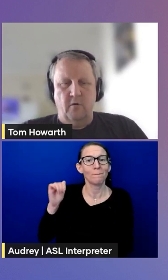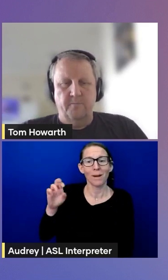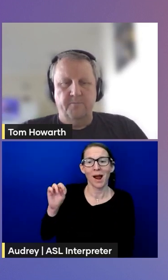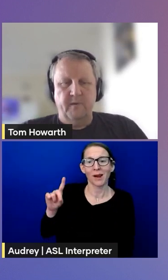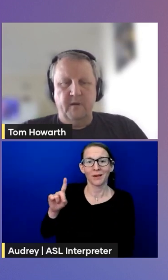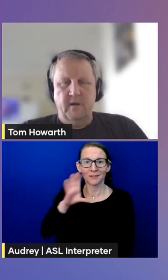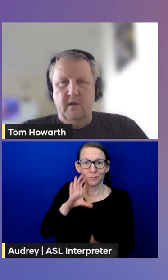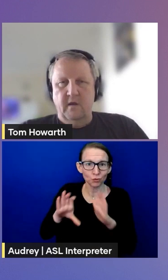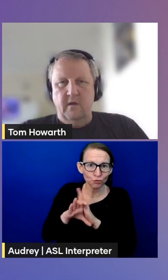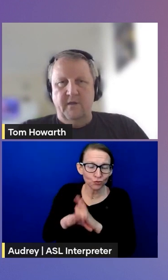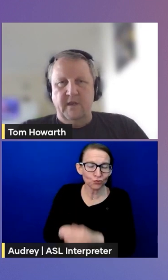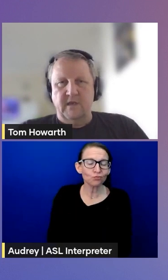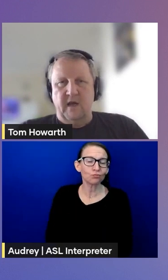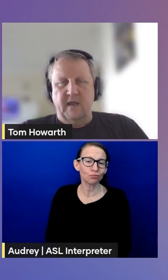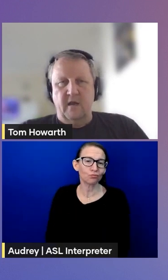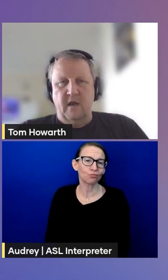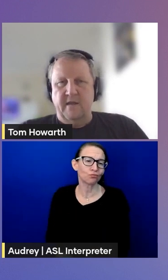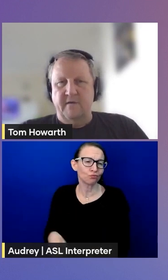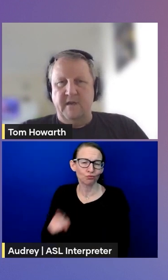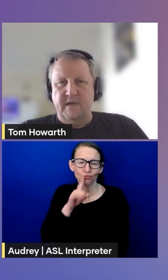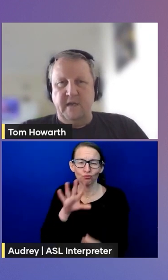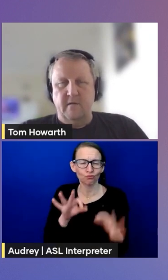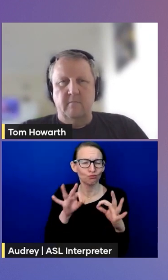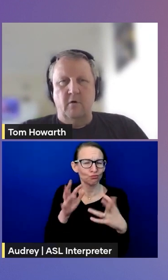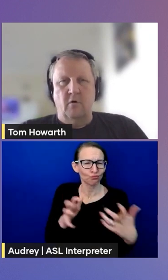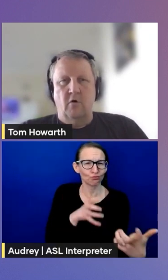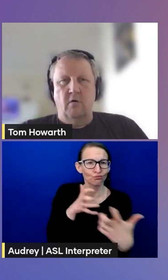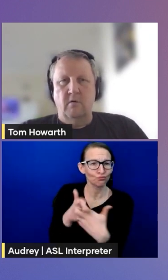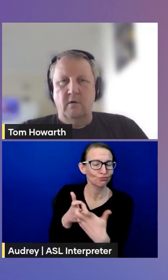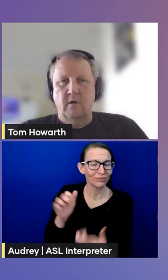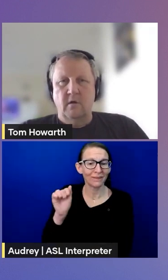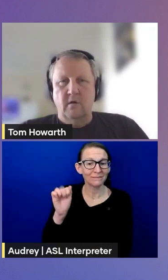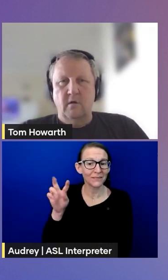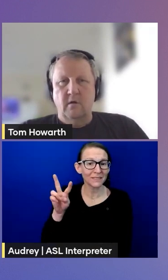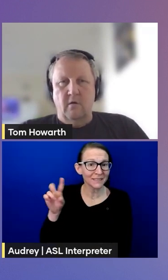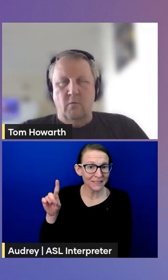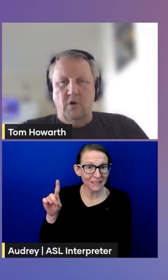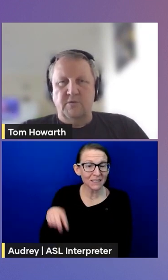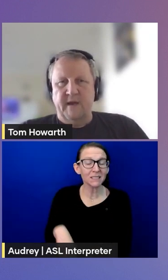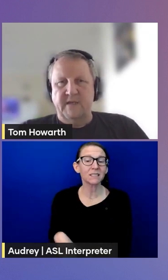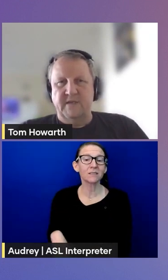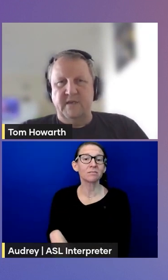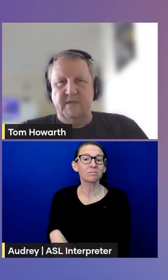for things like AVD or